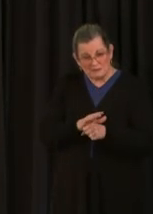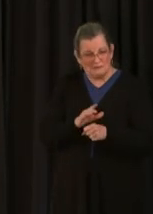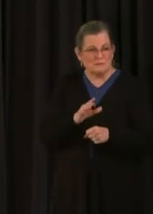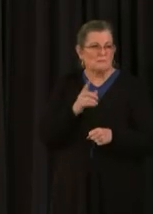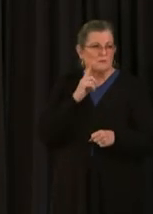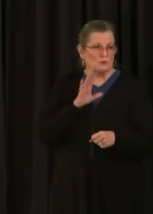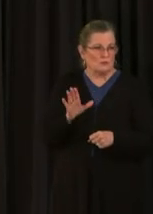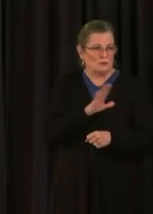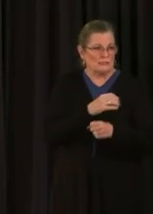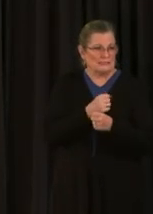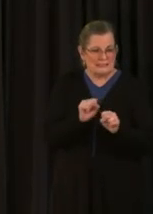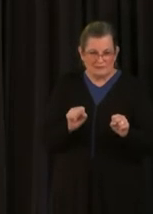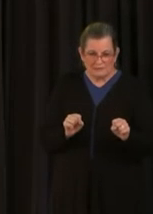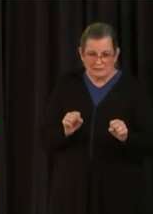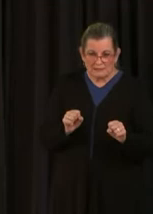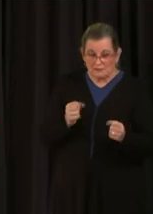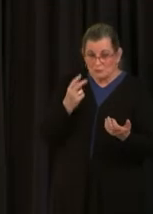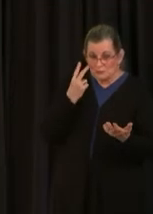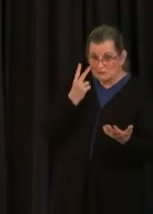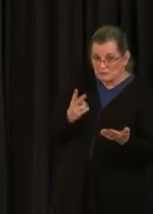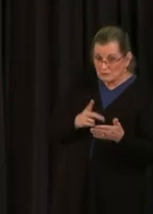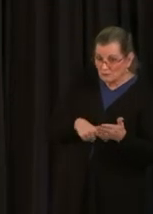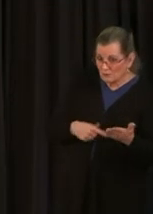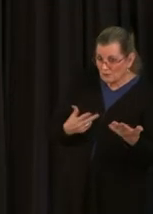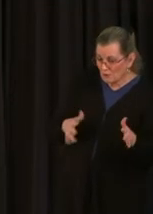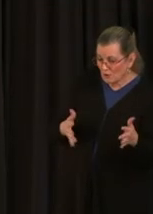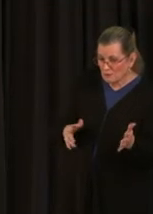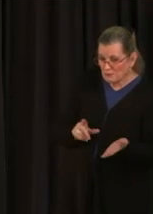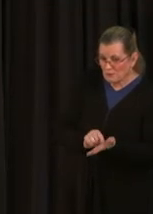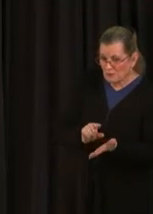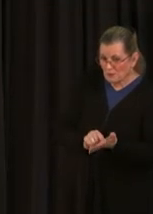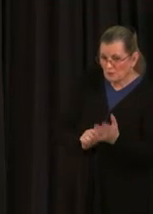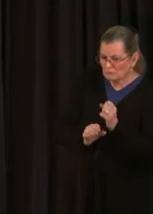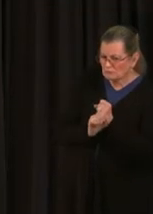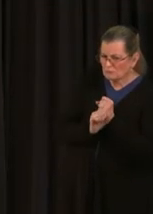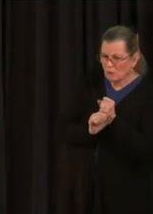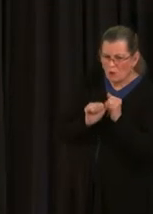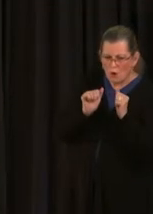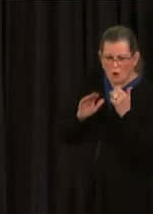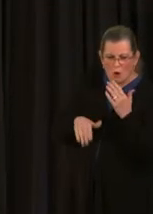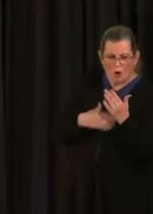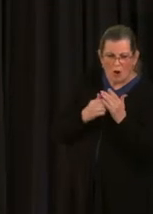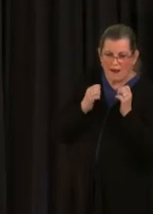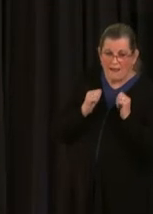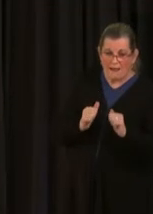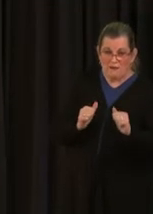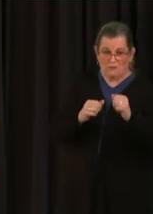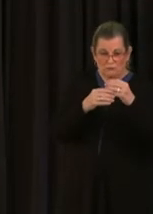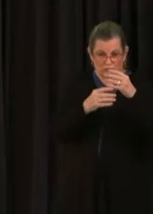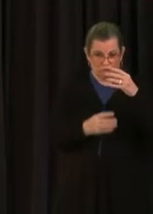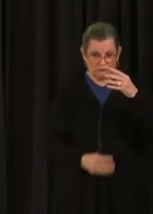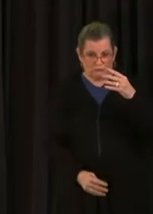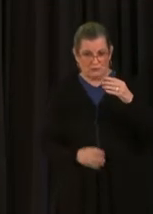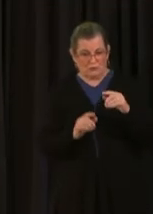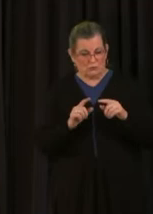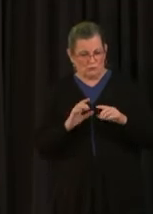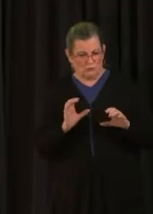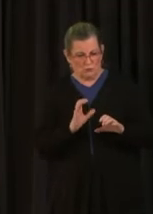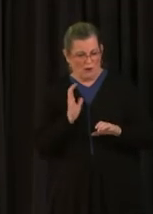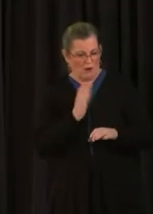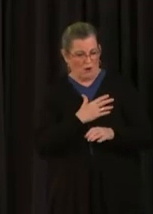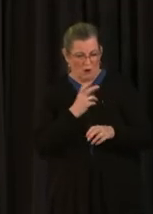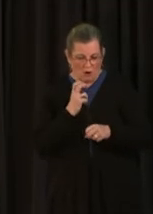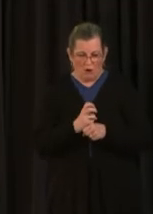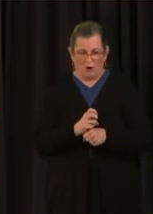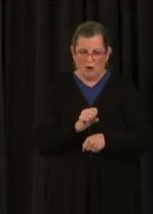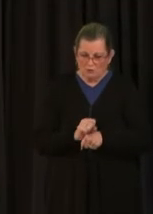disposable surgical masks. So in the event that somebody does enter the Metro system and does not have a facial covering,